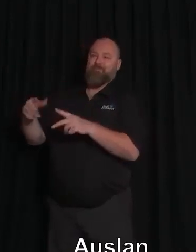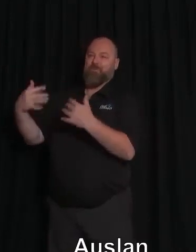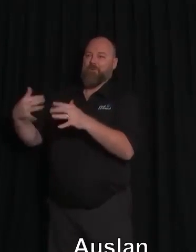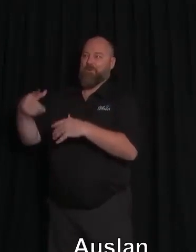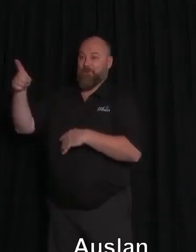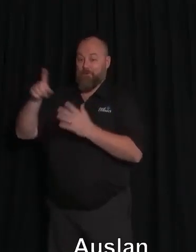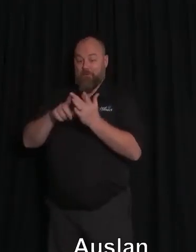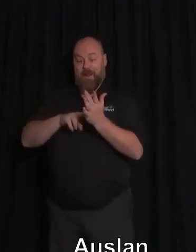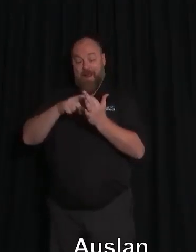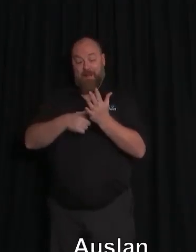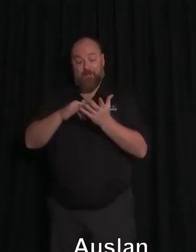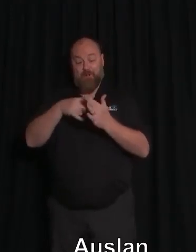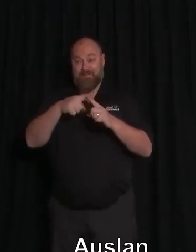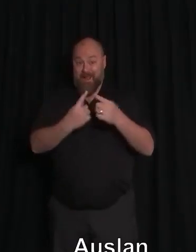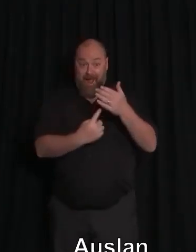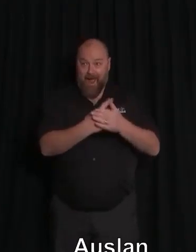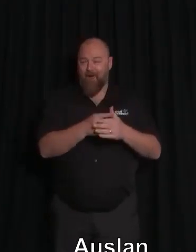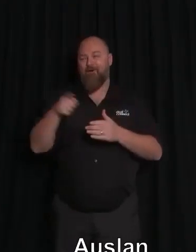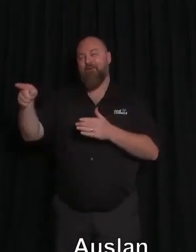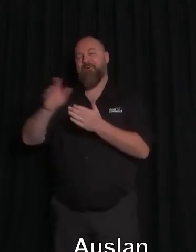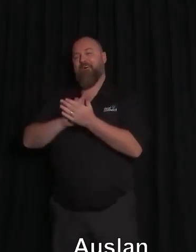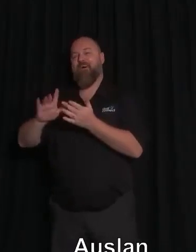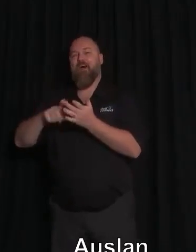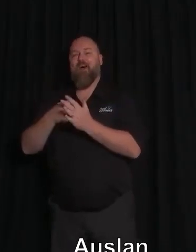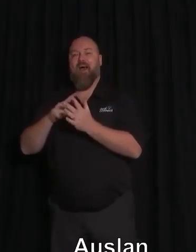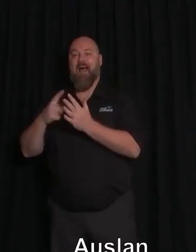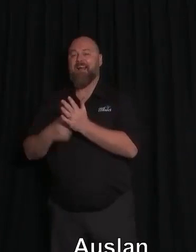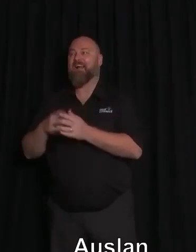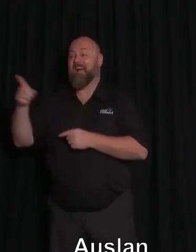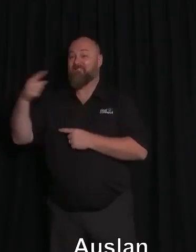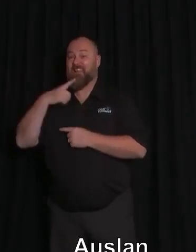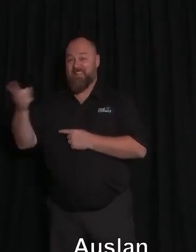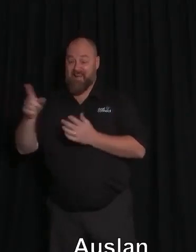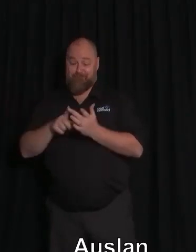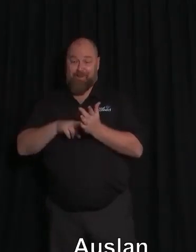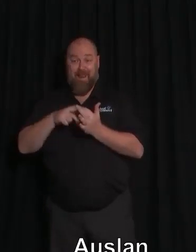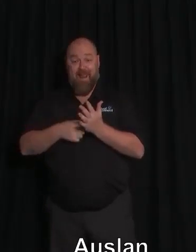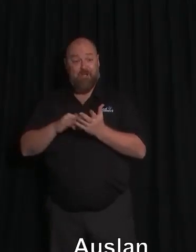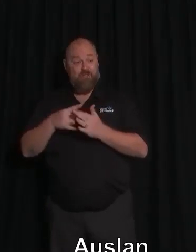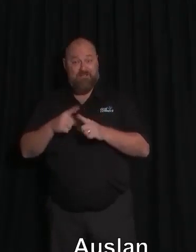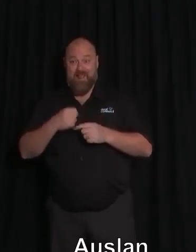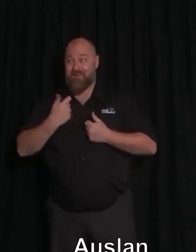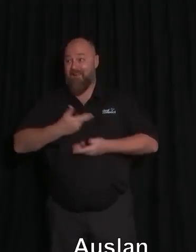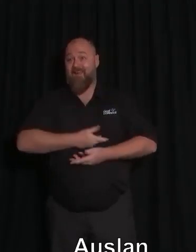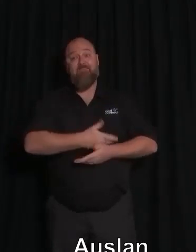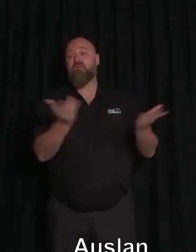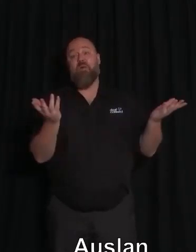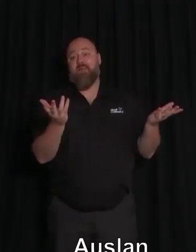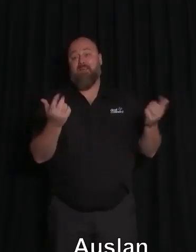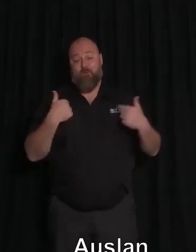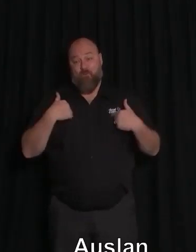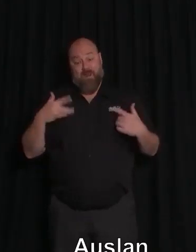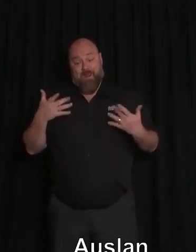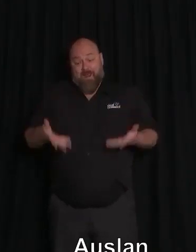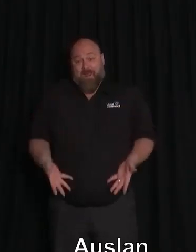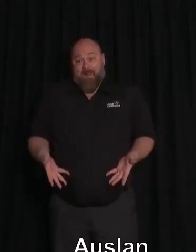Heike. And yesterday Heike said intersex people are everywhere. So I just want to say that we exist, and intersex rights are human